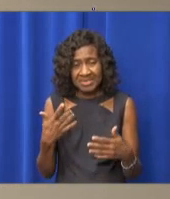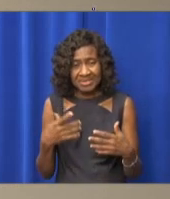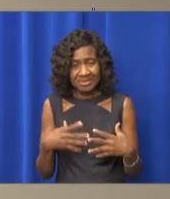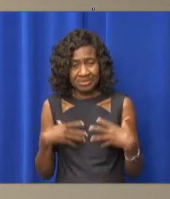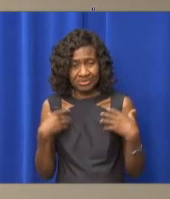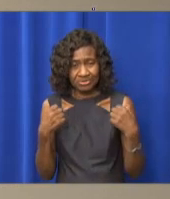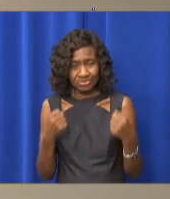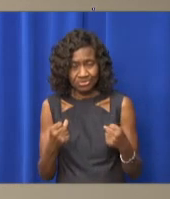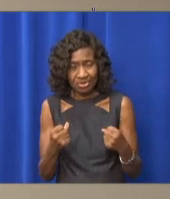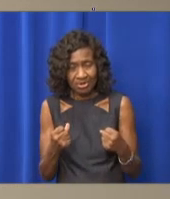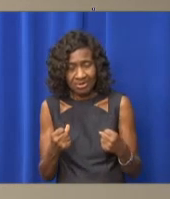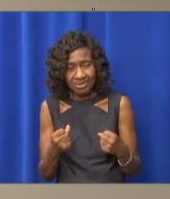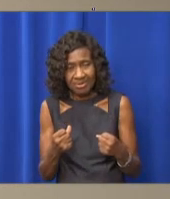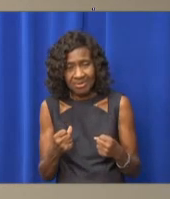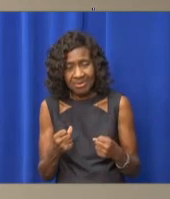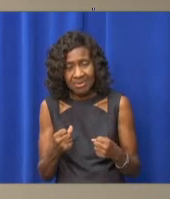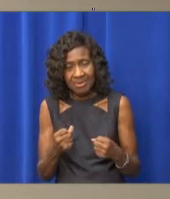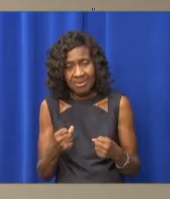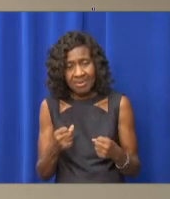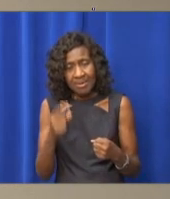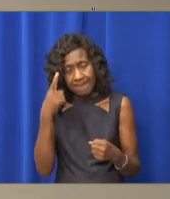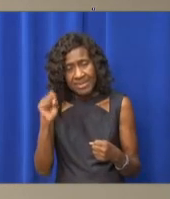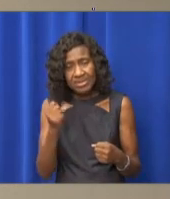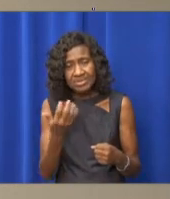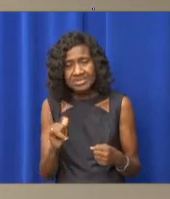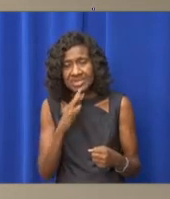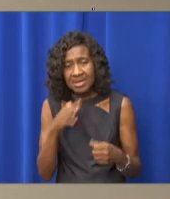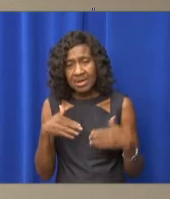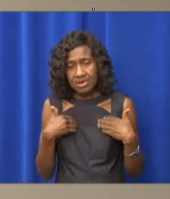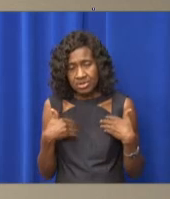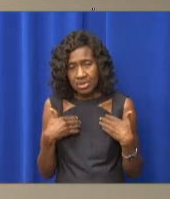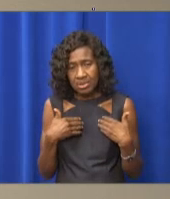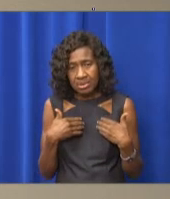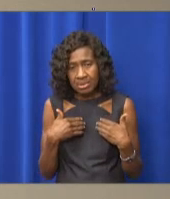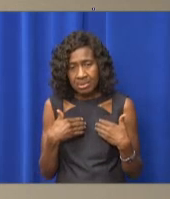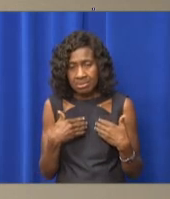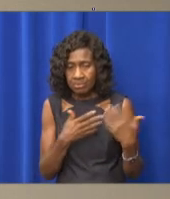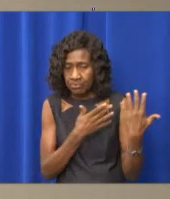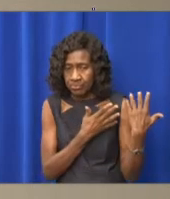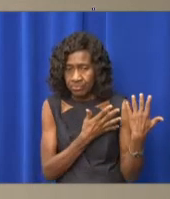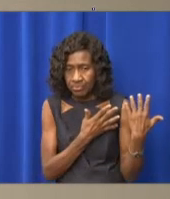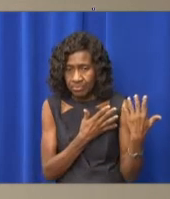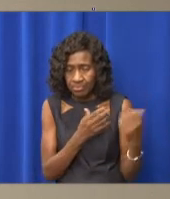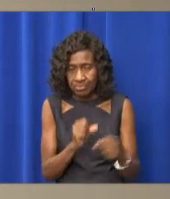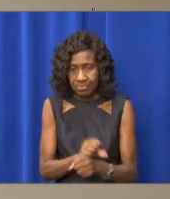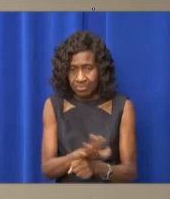that virus grabs you. It's not prejudice, I can tell